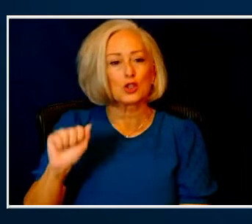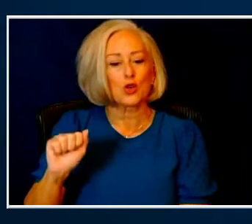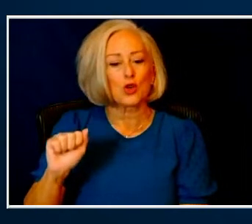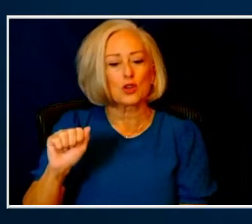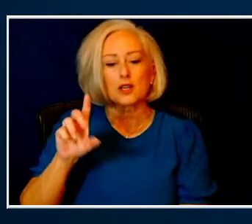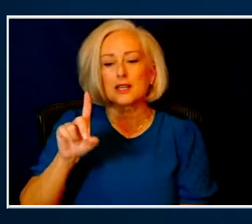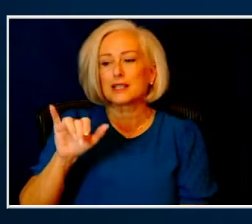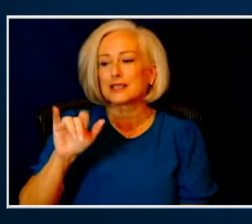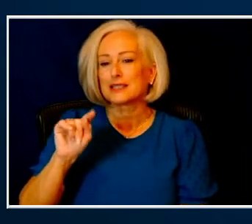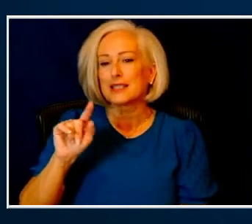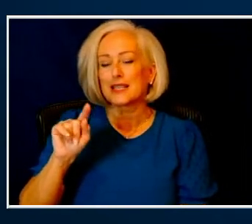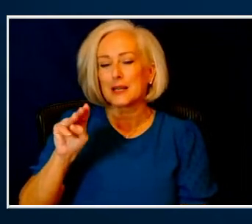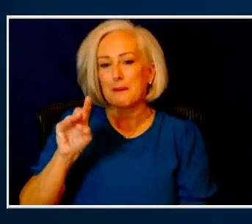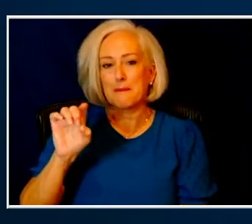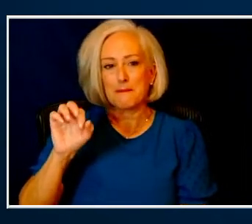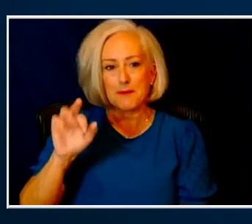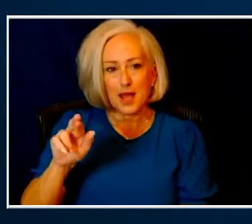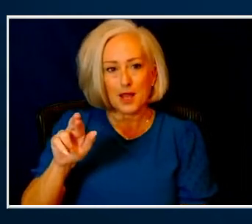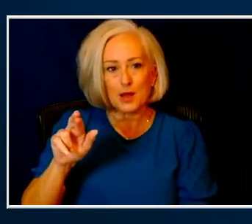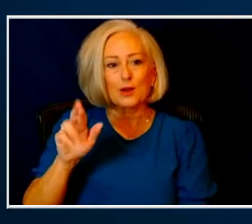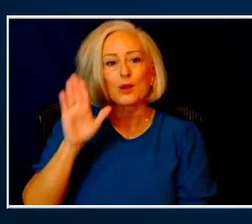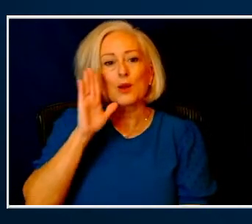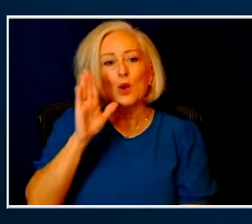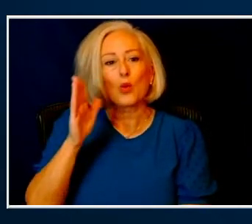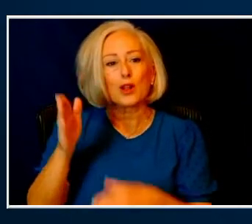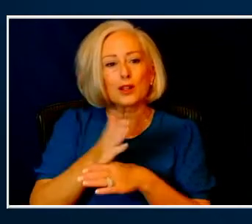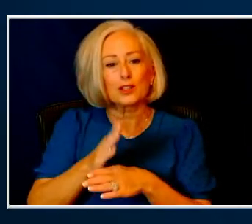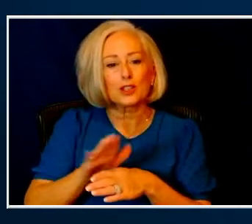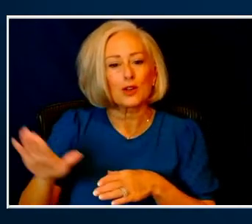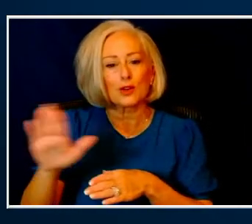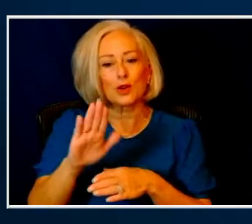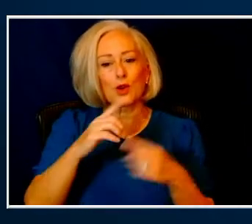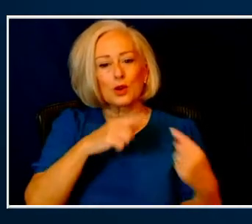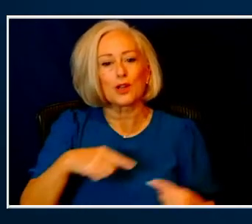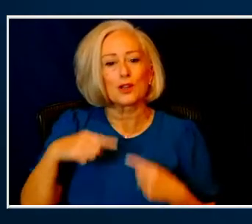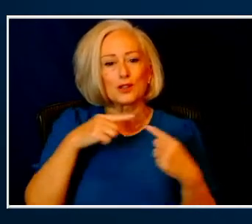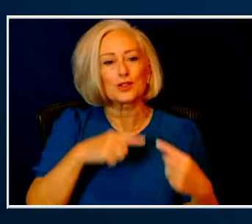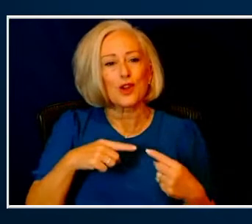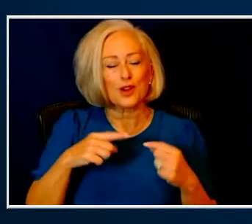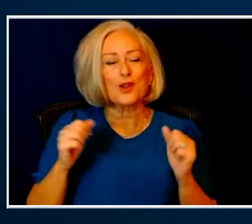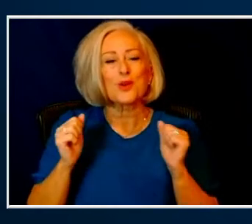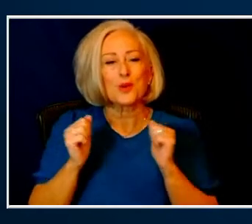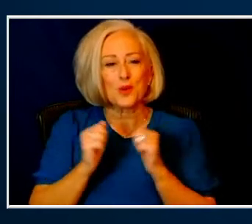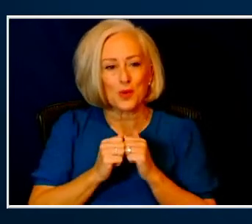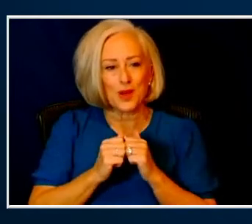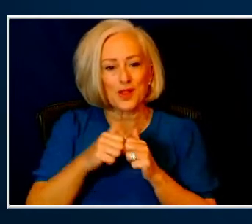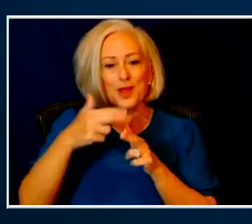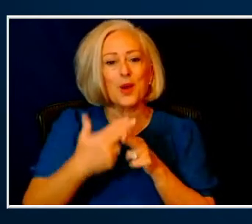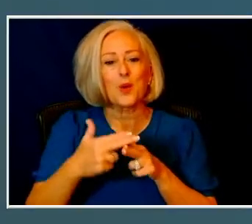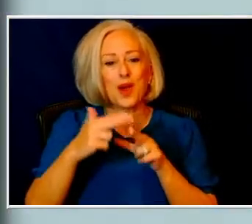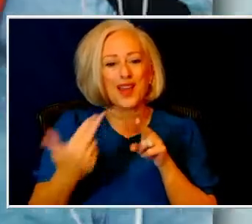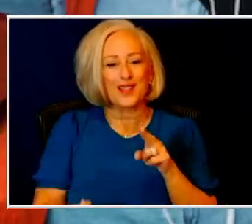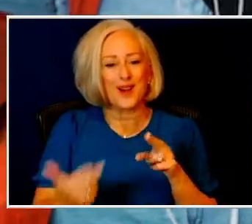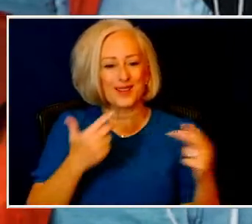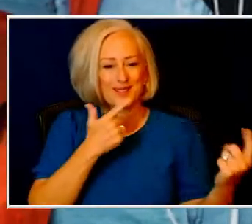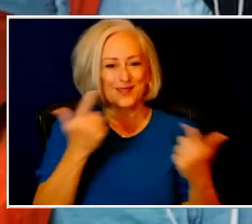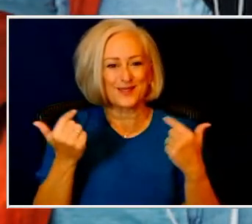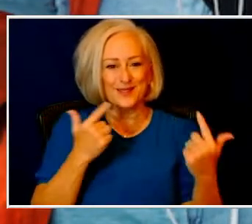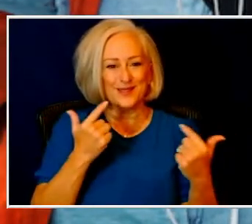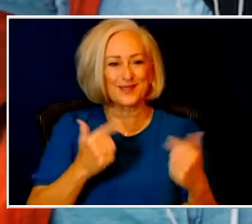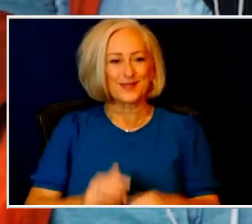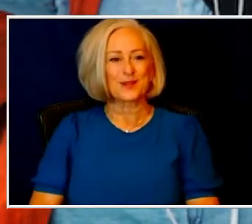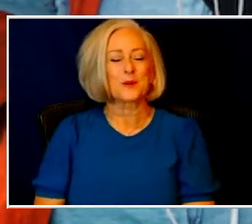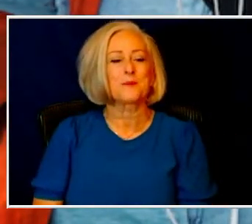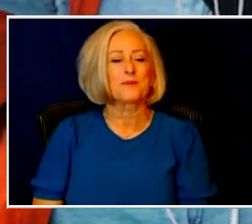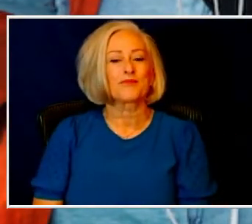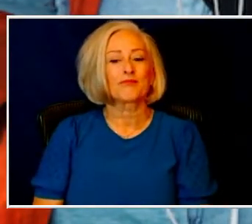her struggles in weight loss. Thank you, Georgia. I'm glad your name's not Steve, and welcome to all. All right, questions from our